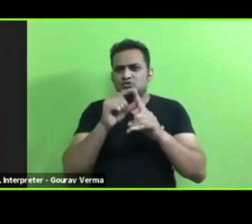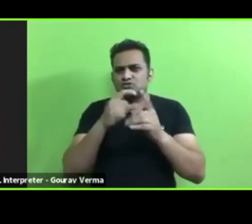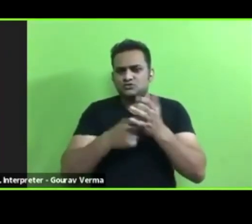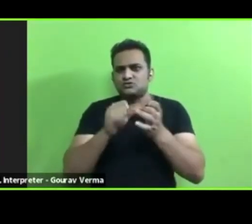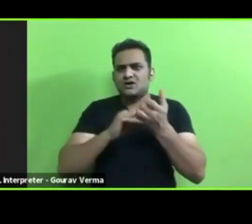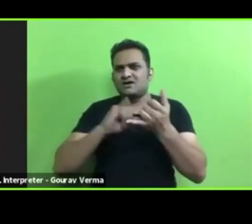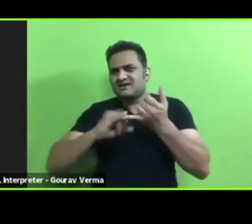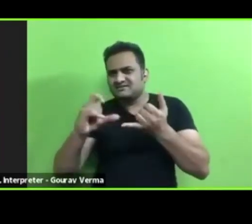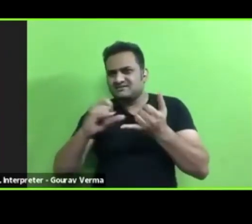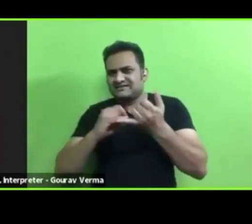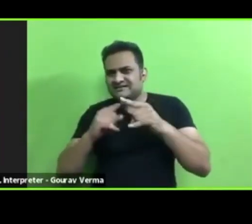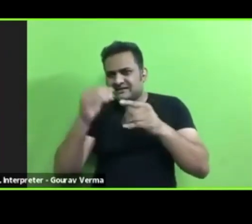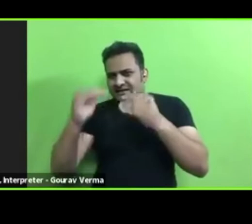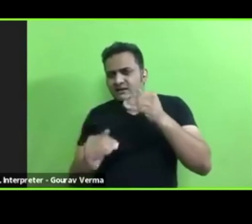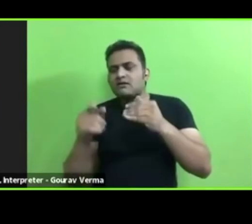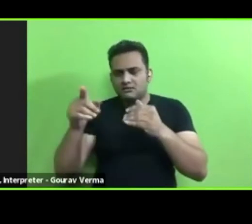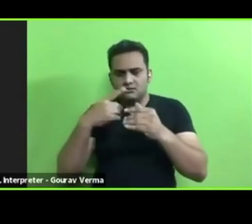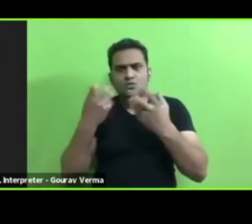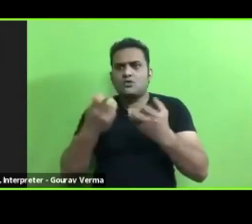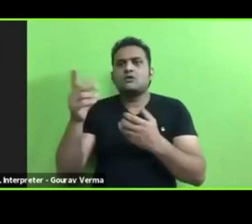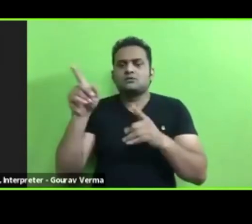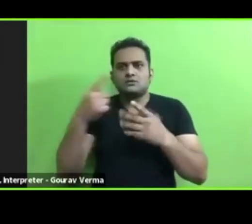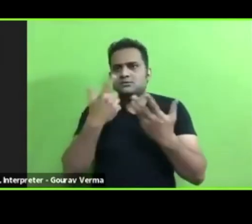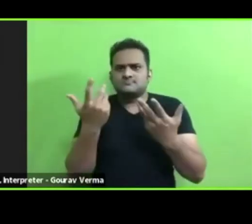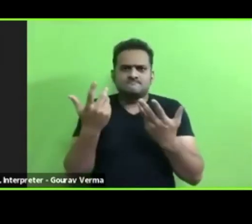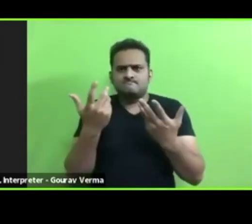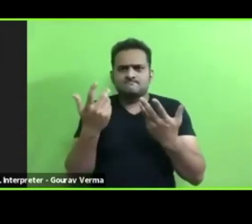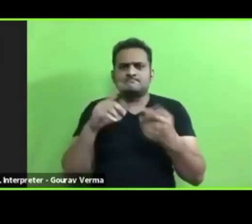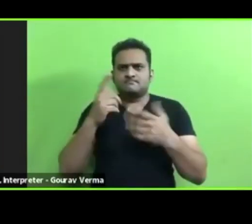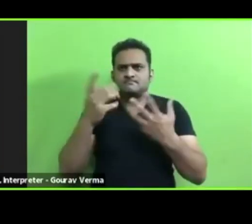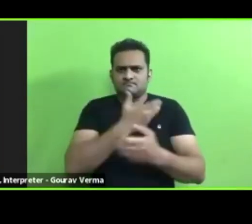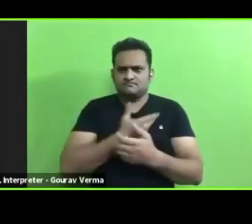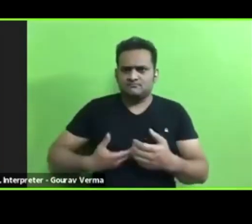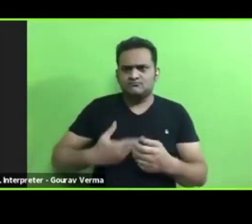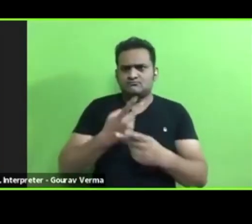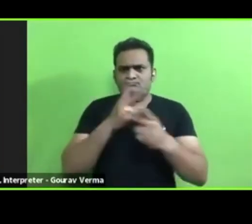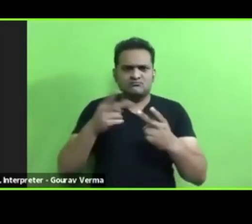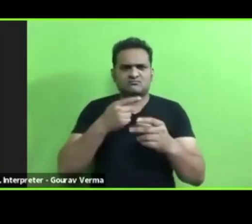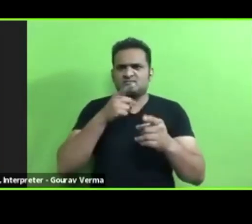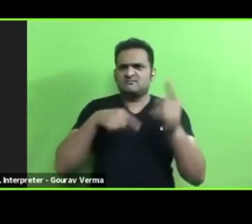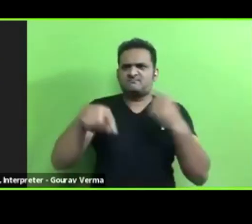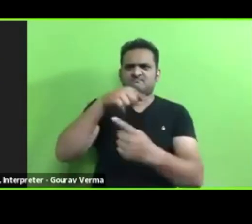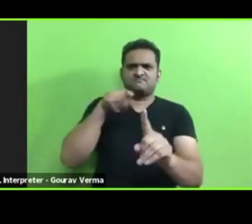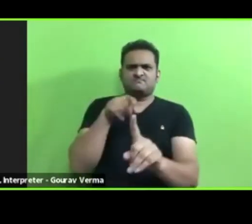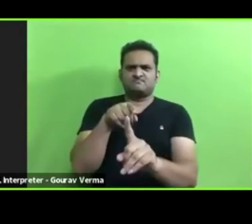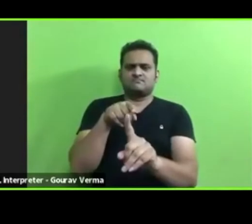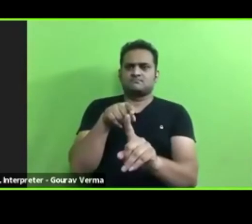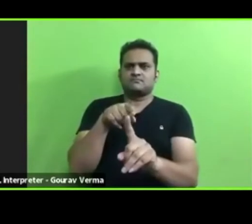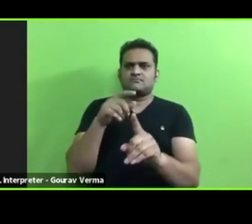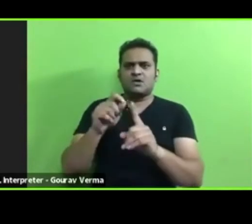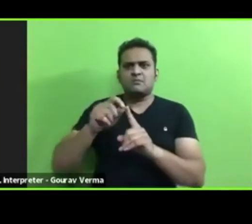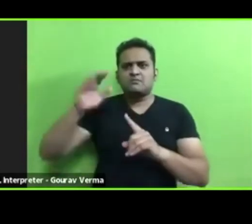he doesn't want the oil pressers and the caste who are toiling to get into the parliament